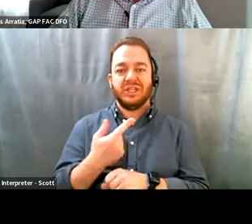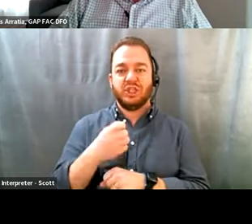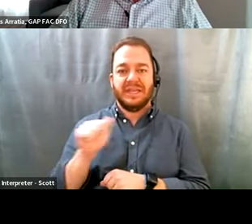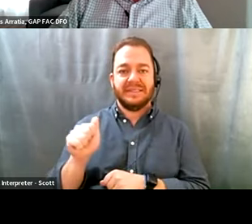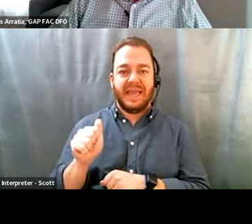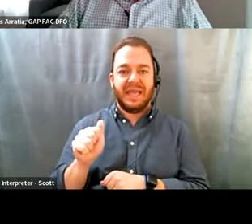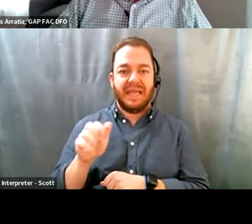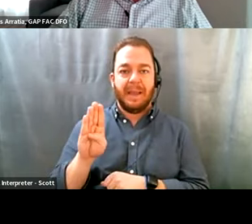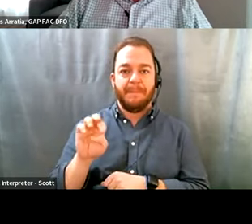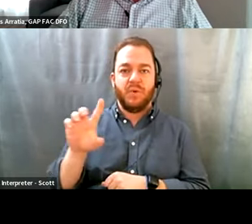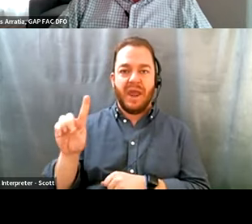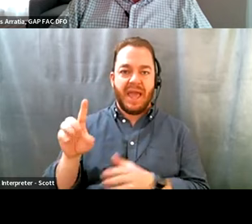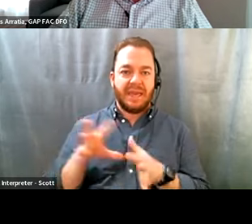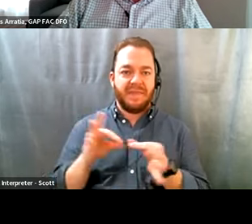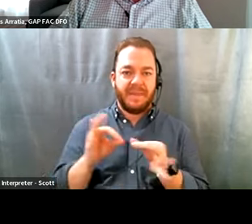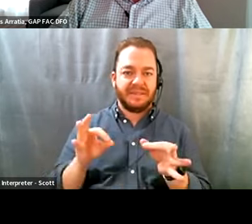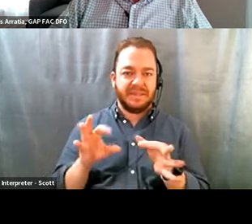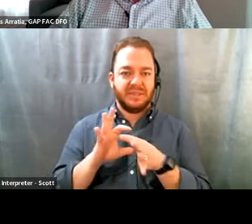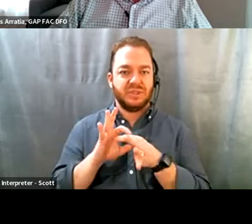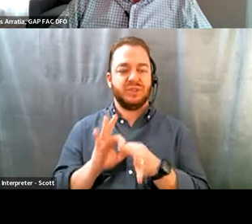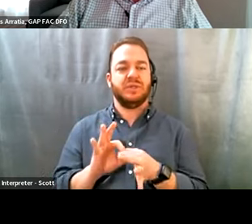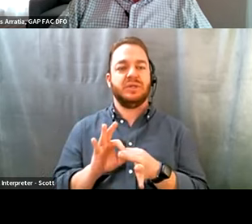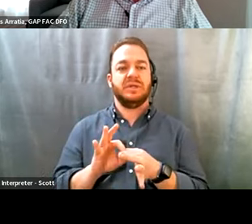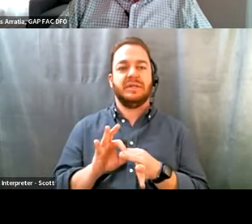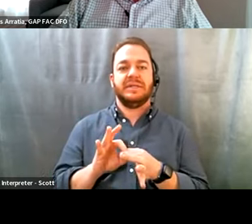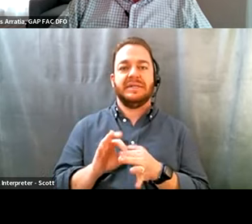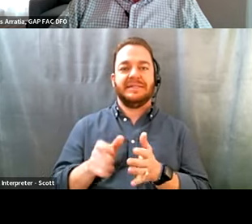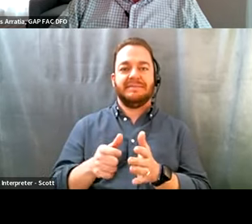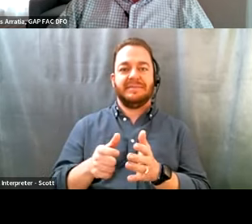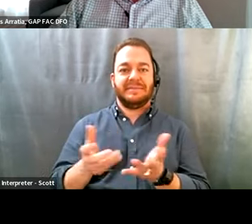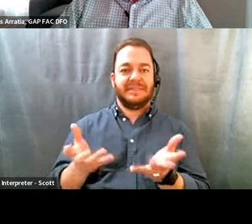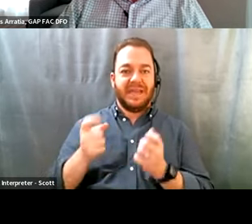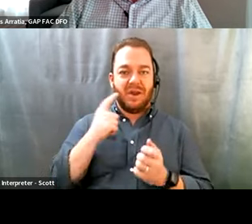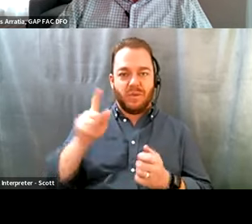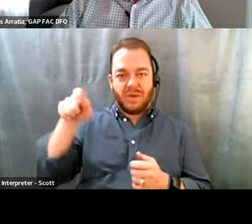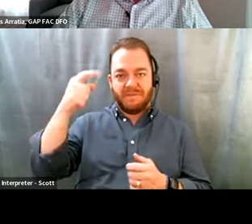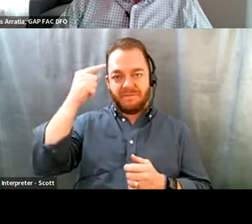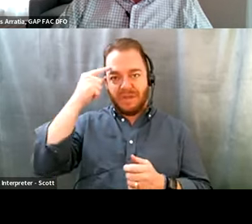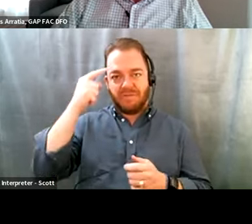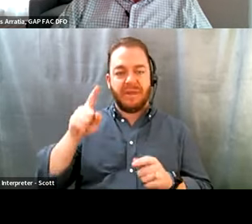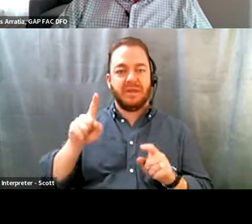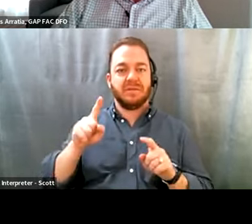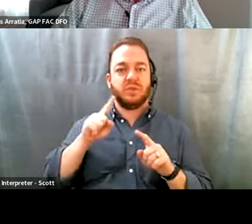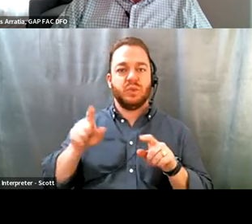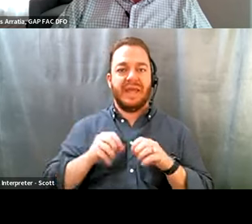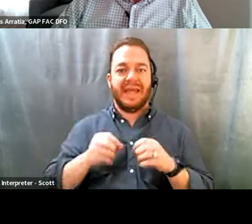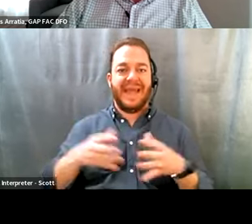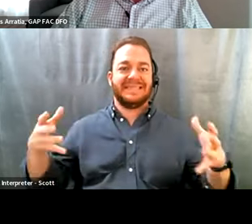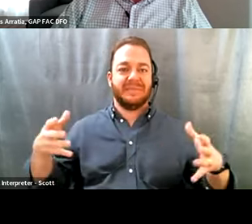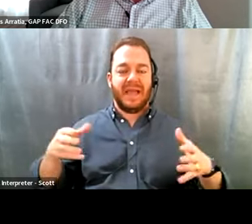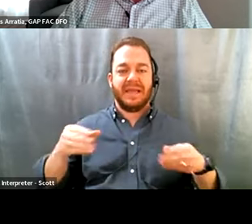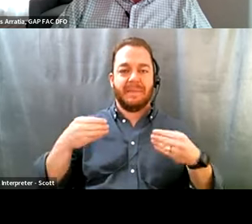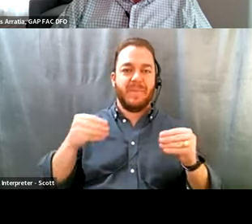brand and actually the messaging around the desire for the federal government to expand its marketplace, right? The desire for the federal government